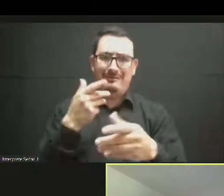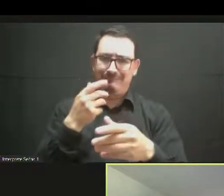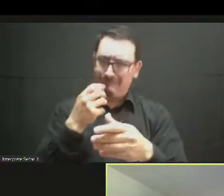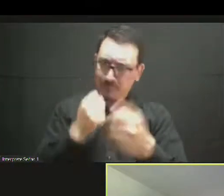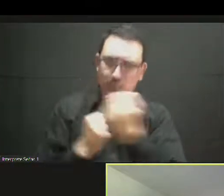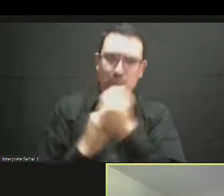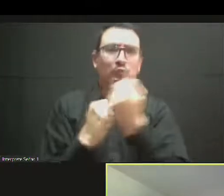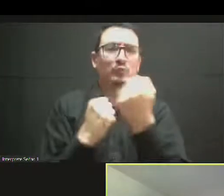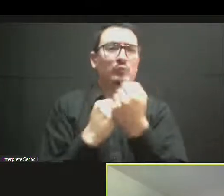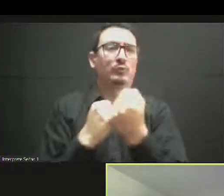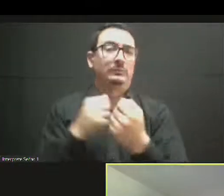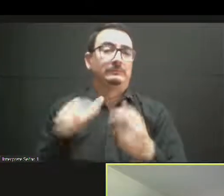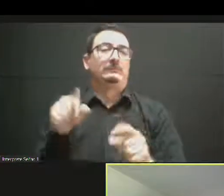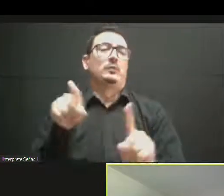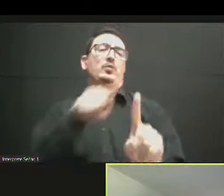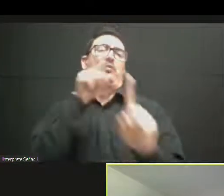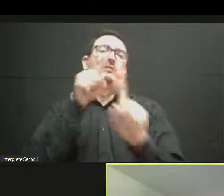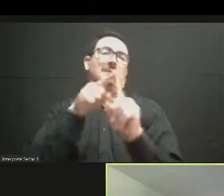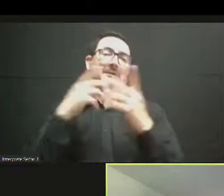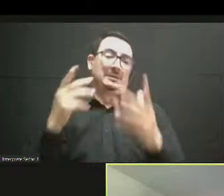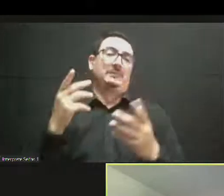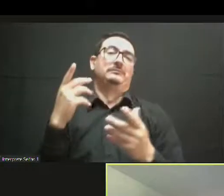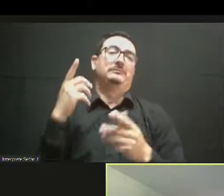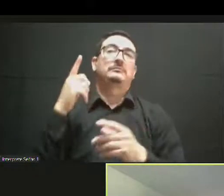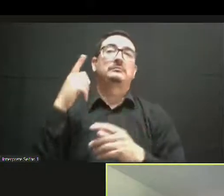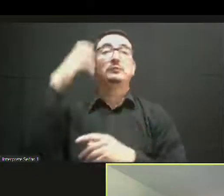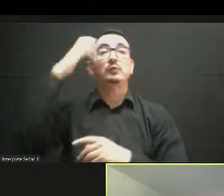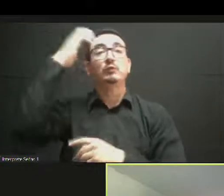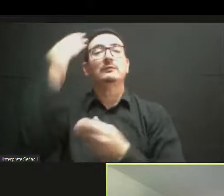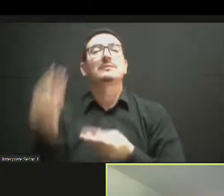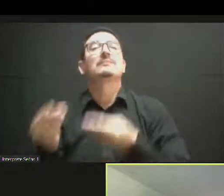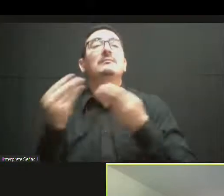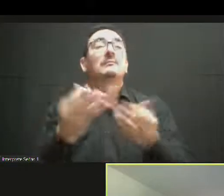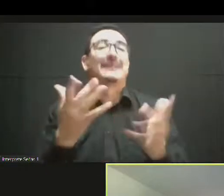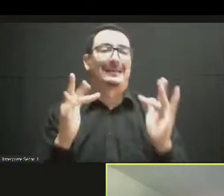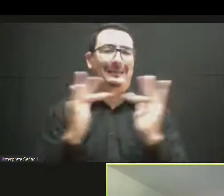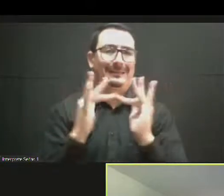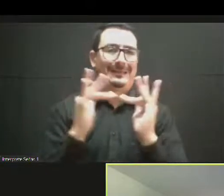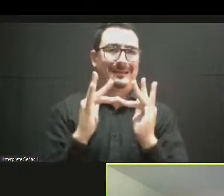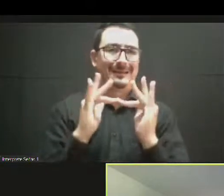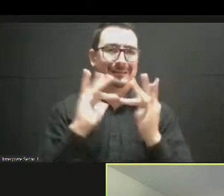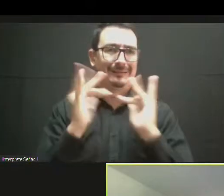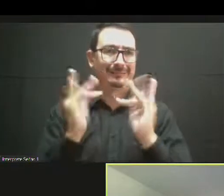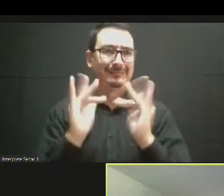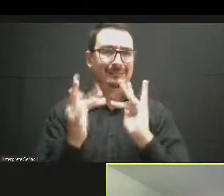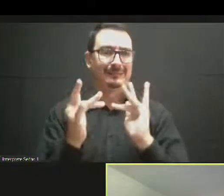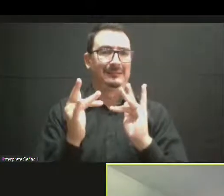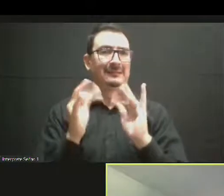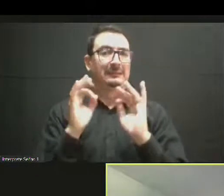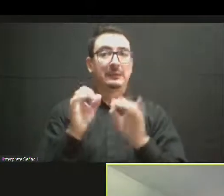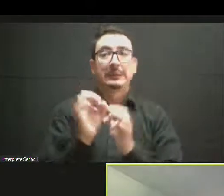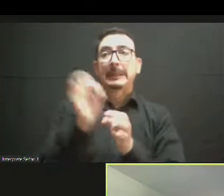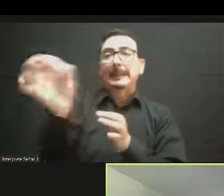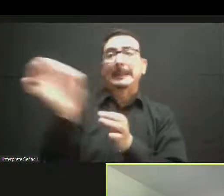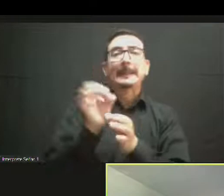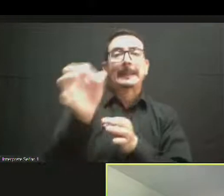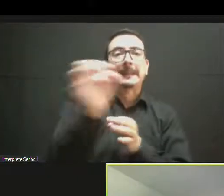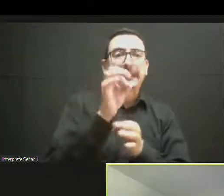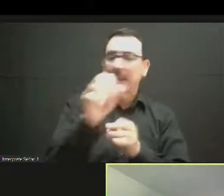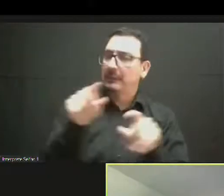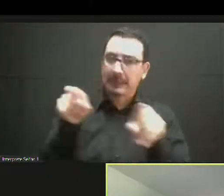rural areas, because work from anywhere has become a natural sense for us here in Costa Rica. So we are getting not